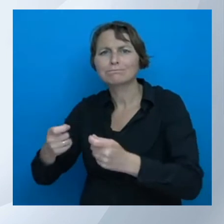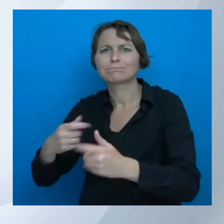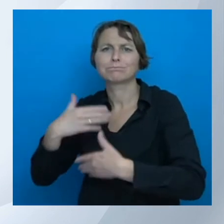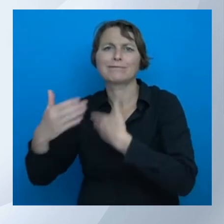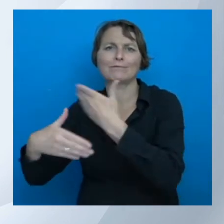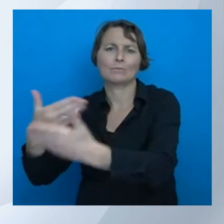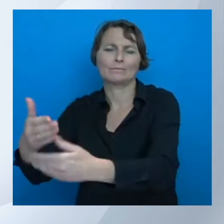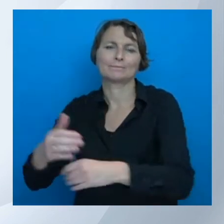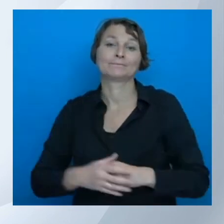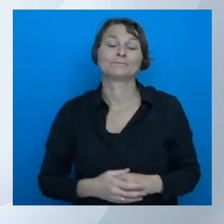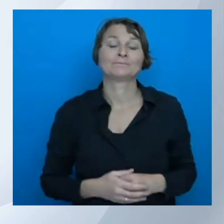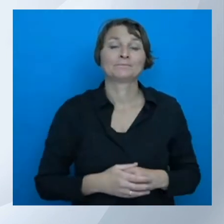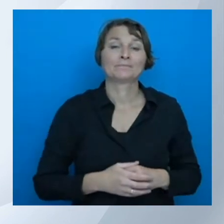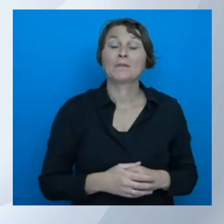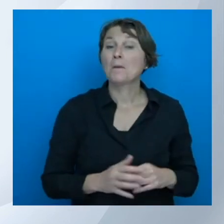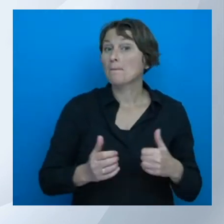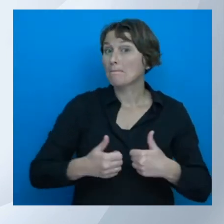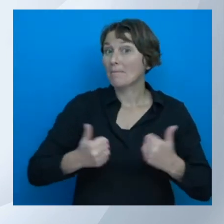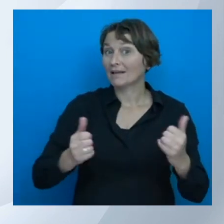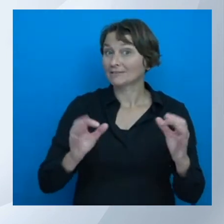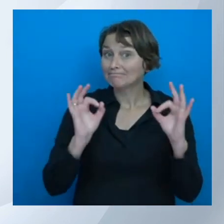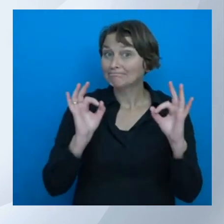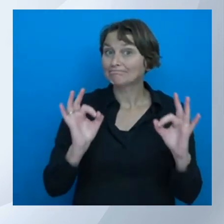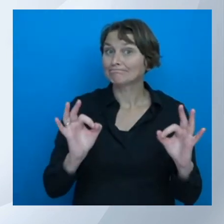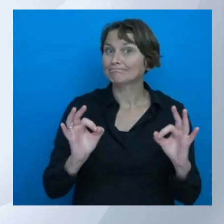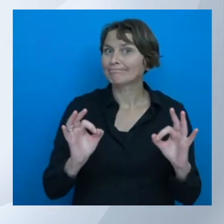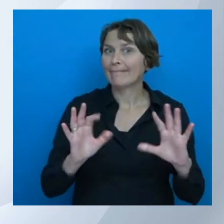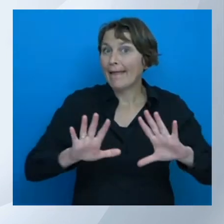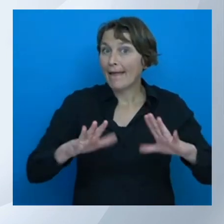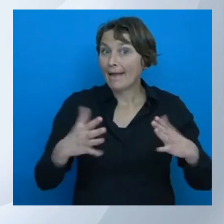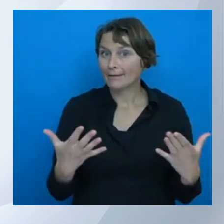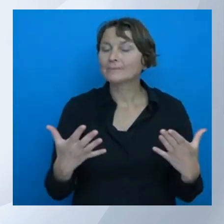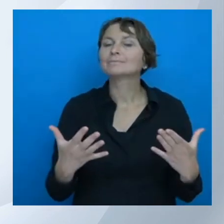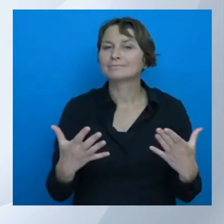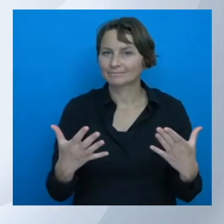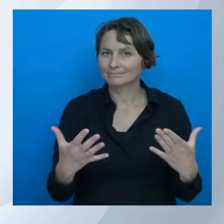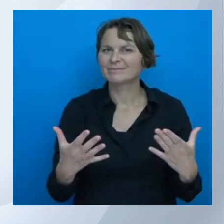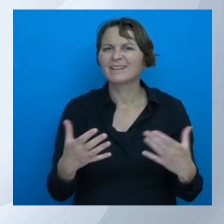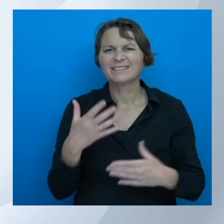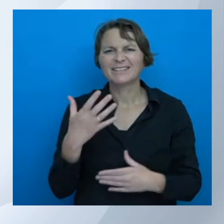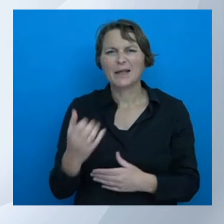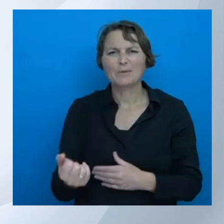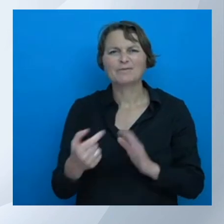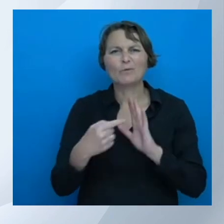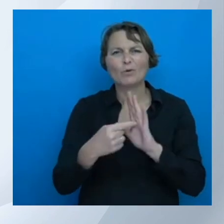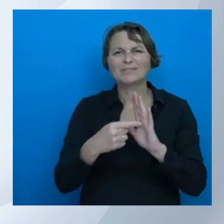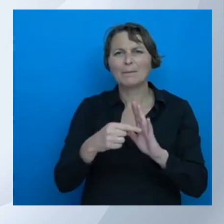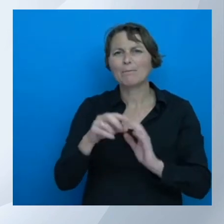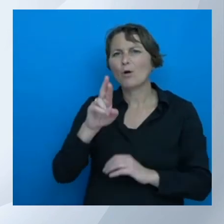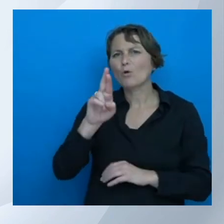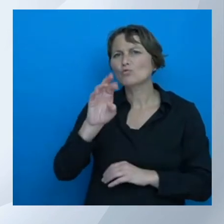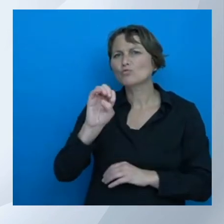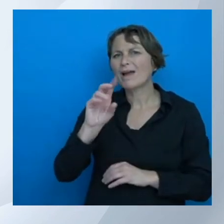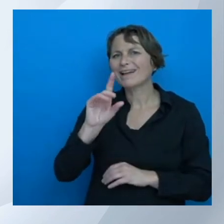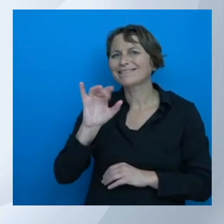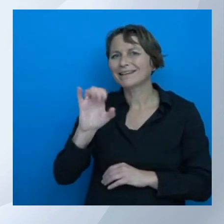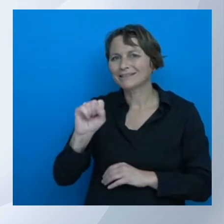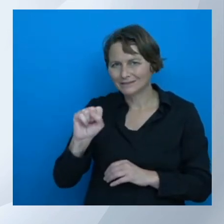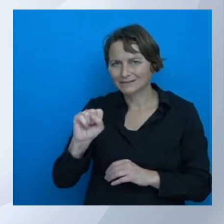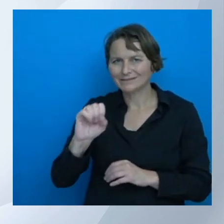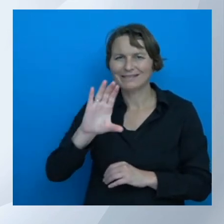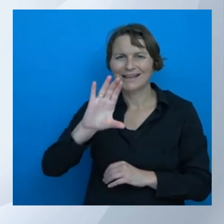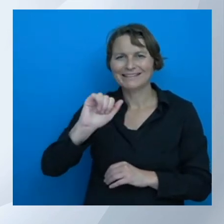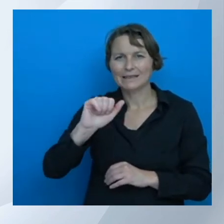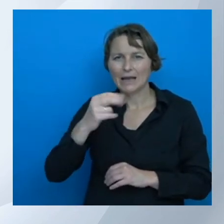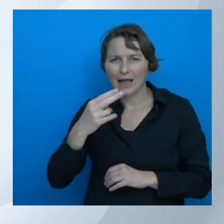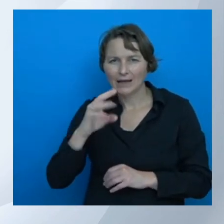way of doing this would be having using Redis cache or using an output cache like a CDN.